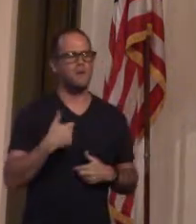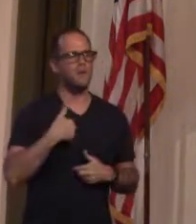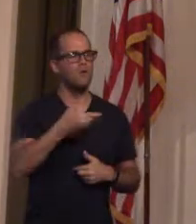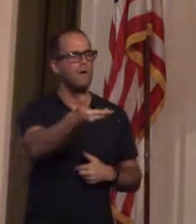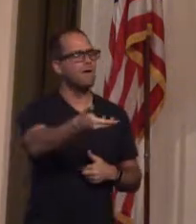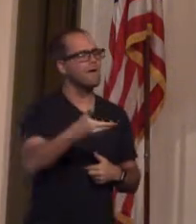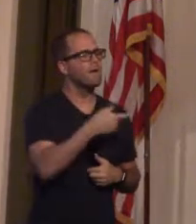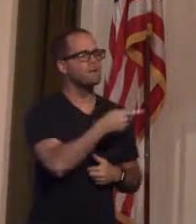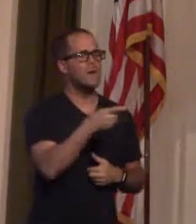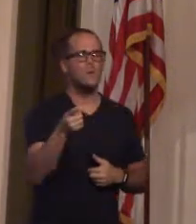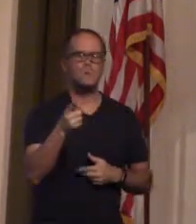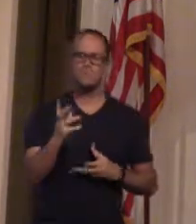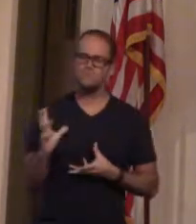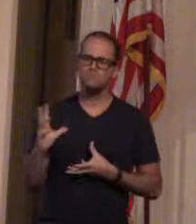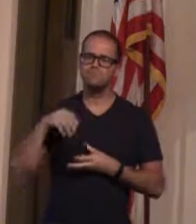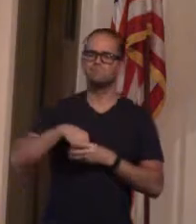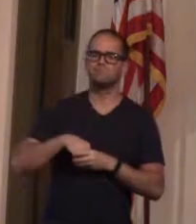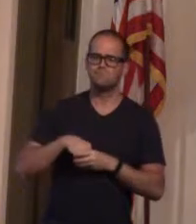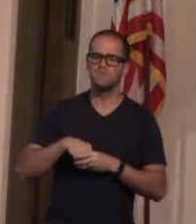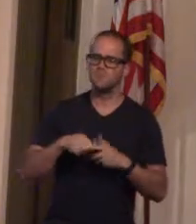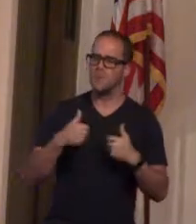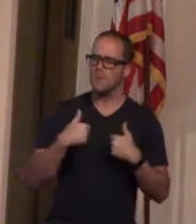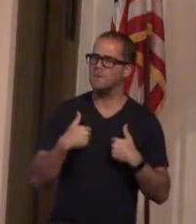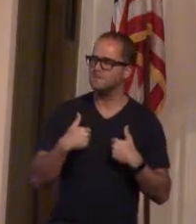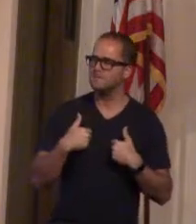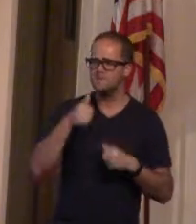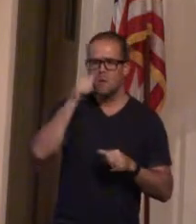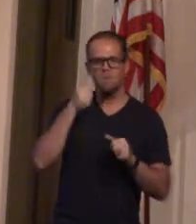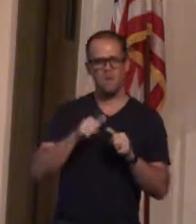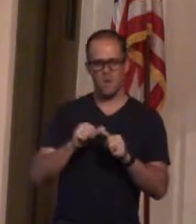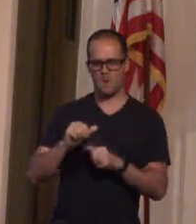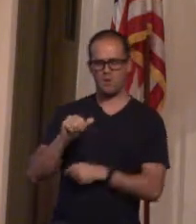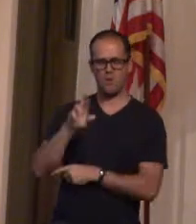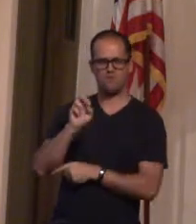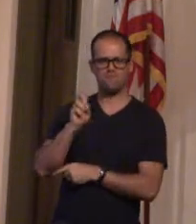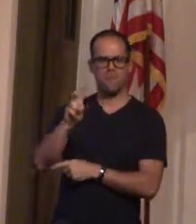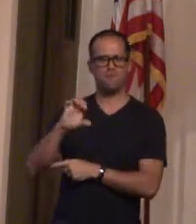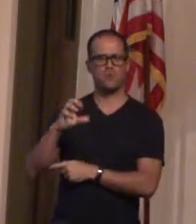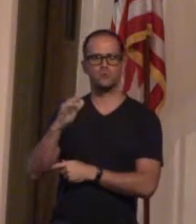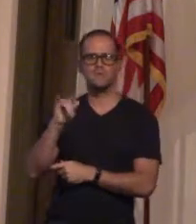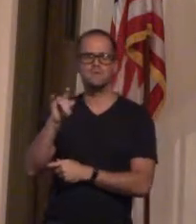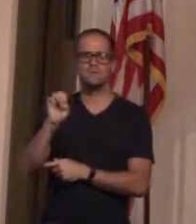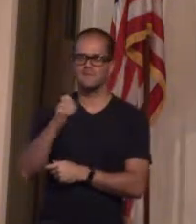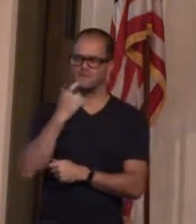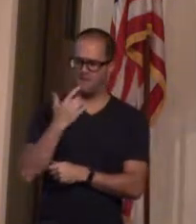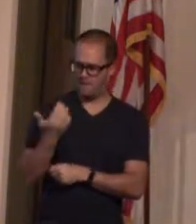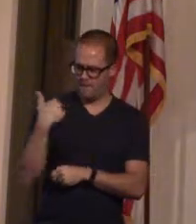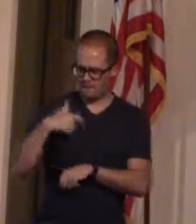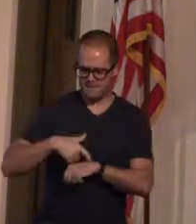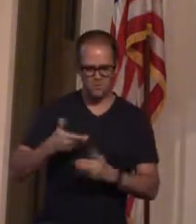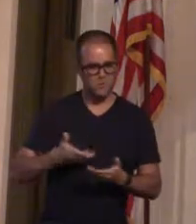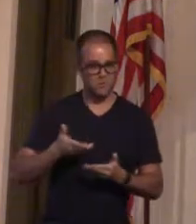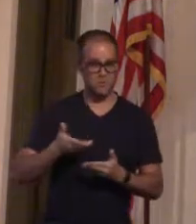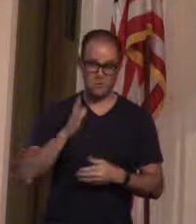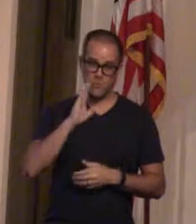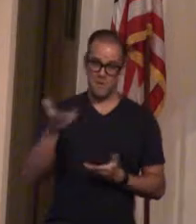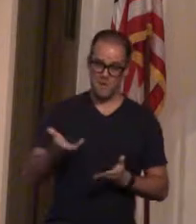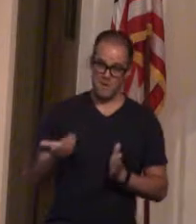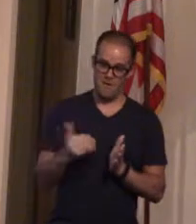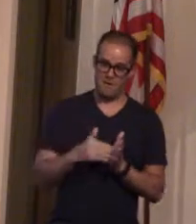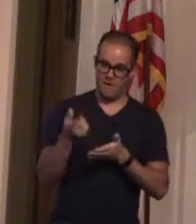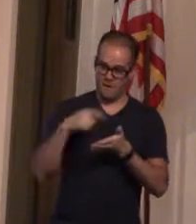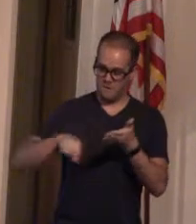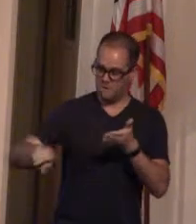and as I continue to refine my understanding of who I am and why I'm here, I invite you